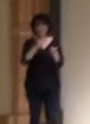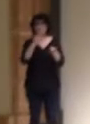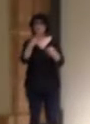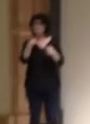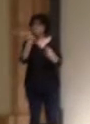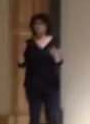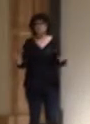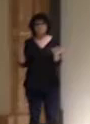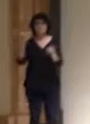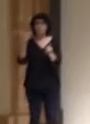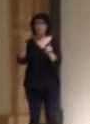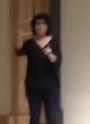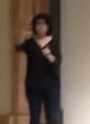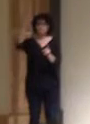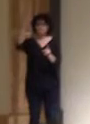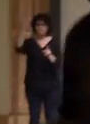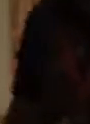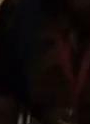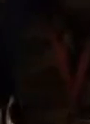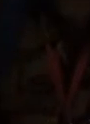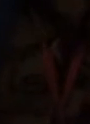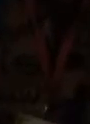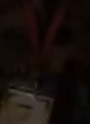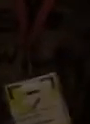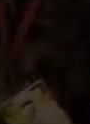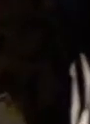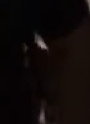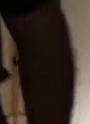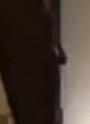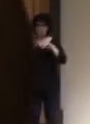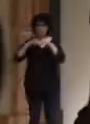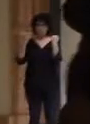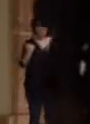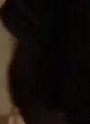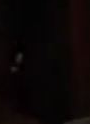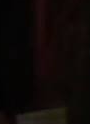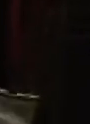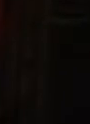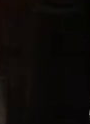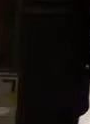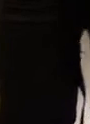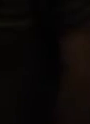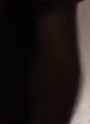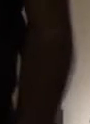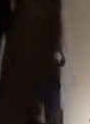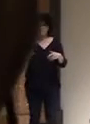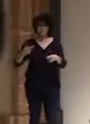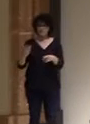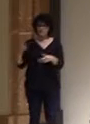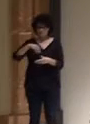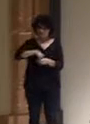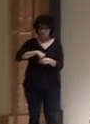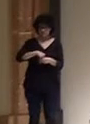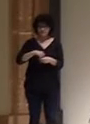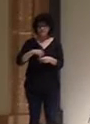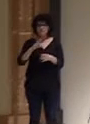development of our society. You can't talk about sustainability if we don't talk about culture. Others,